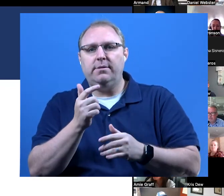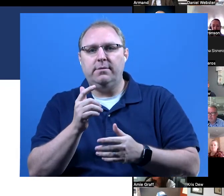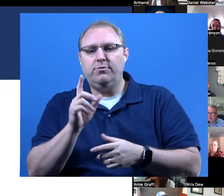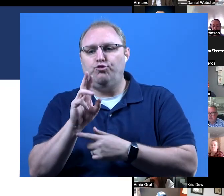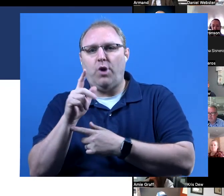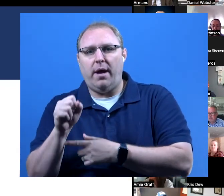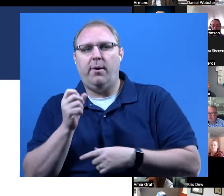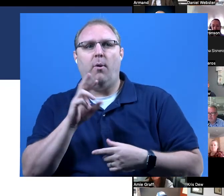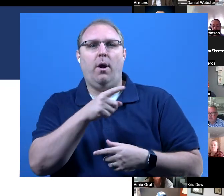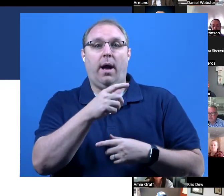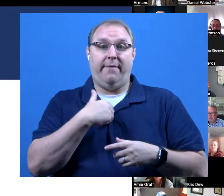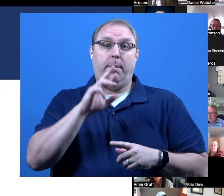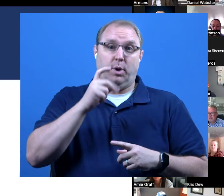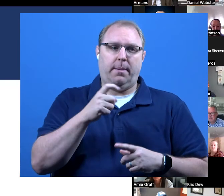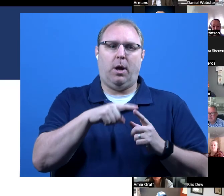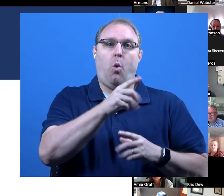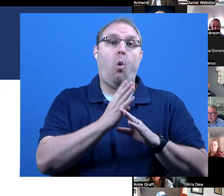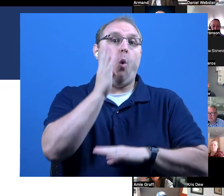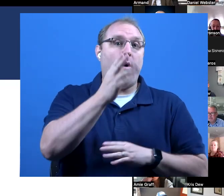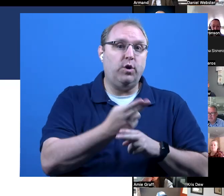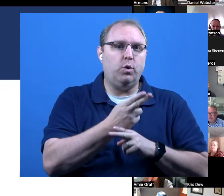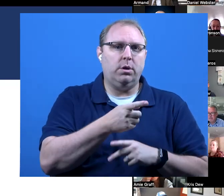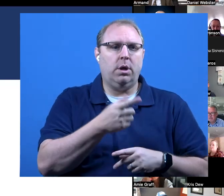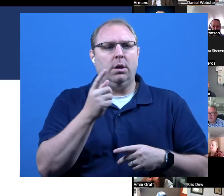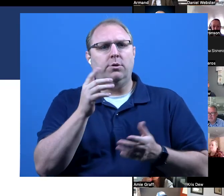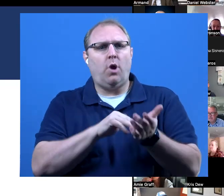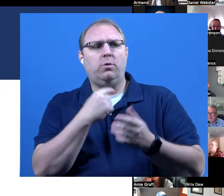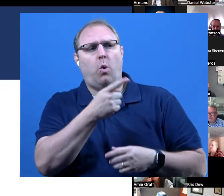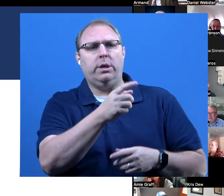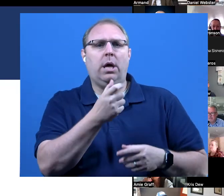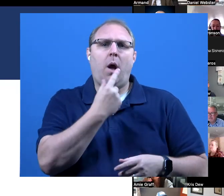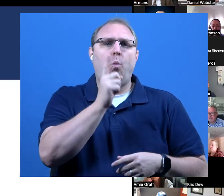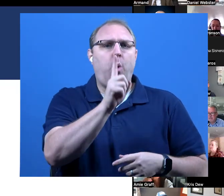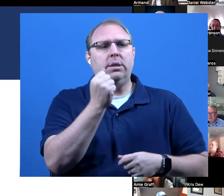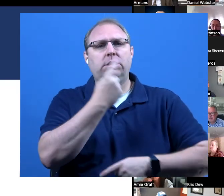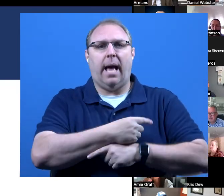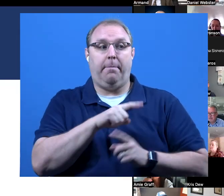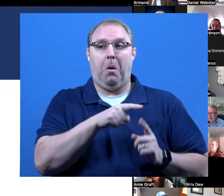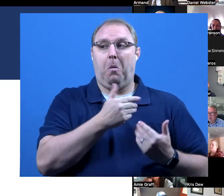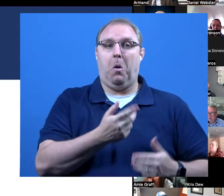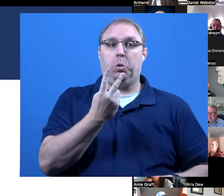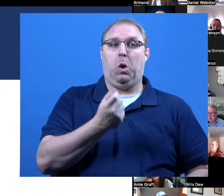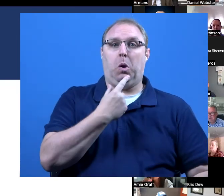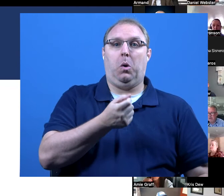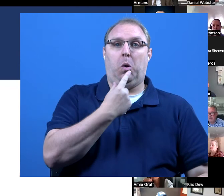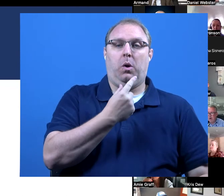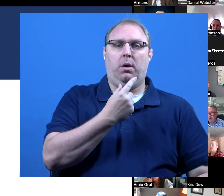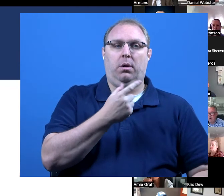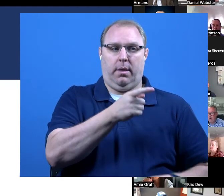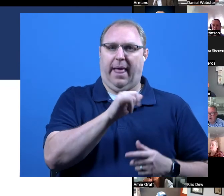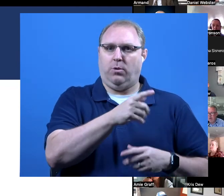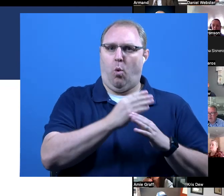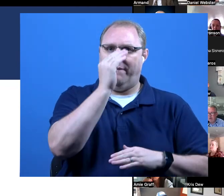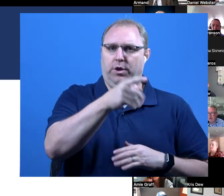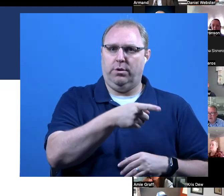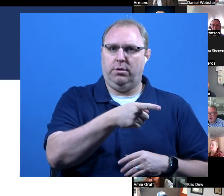are. All right, but will you have, I'll have them spotlight Clay then. I apologize. I came back from the break and I thought